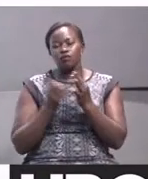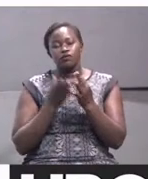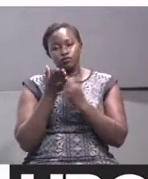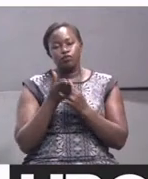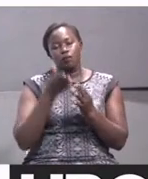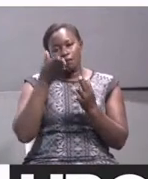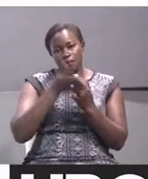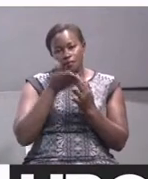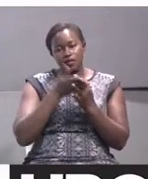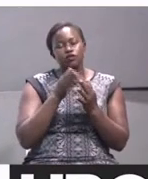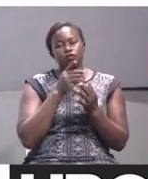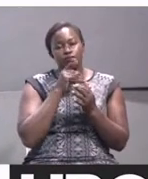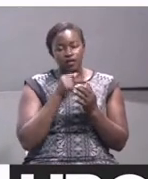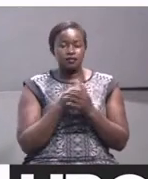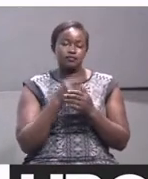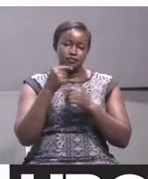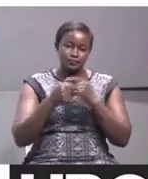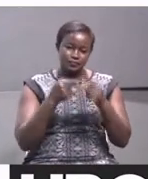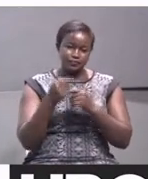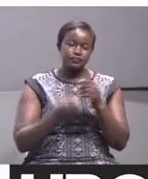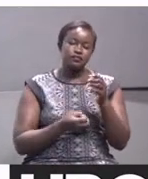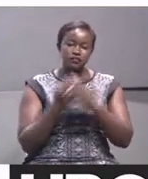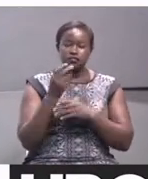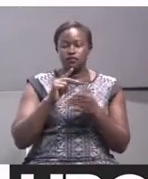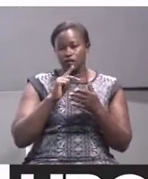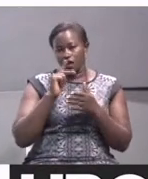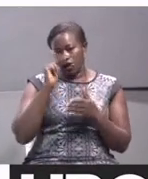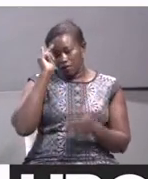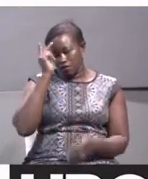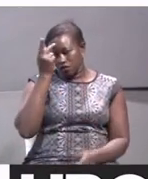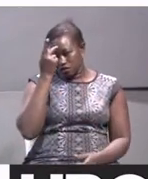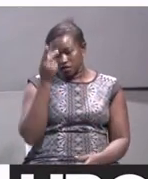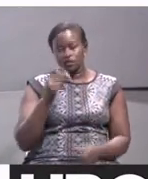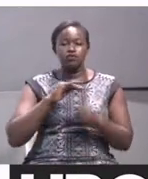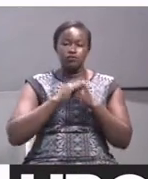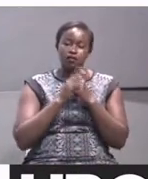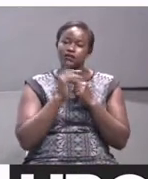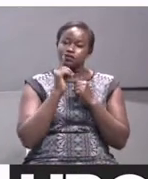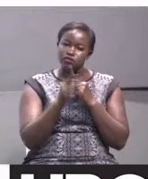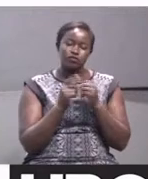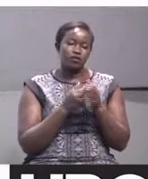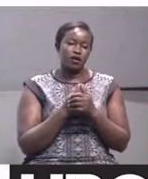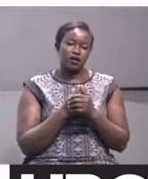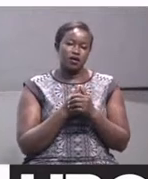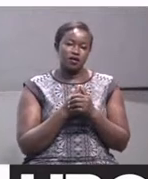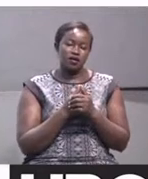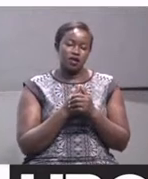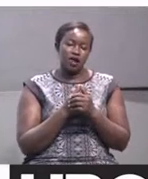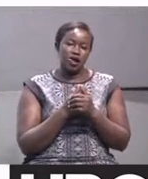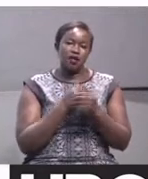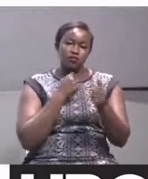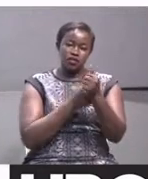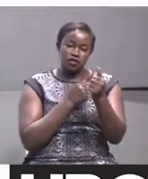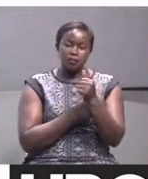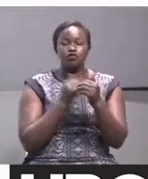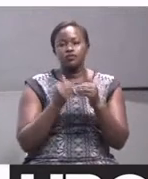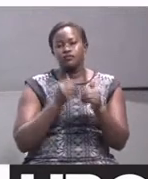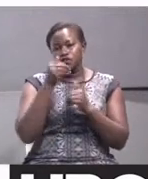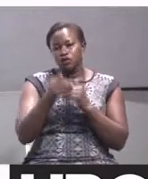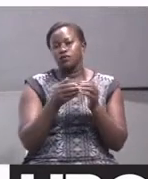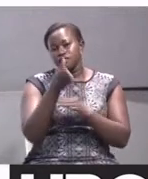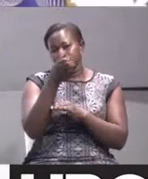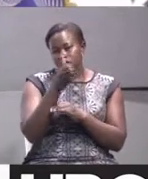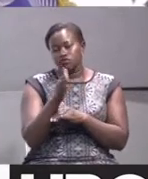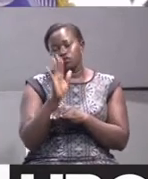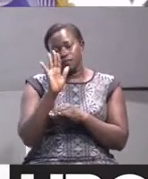middlemen. Continue to put in place policies to ensure that that is supported beyond the ministry's